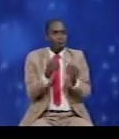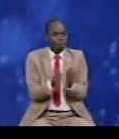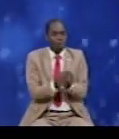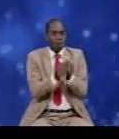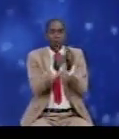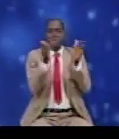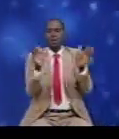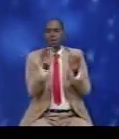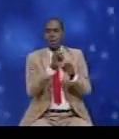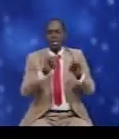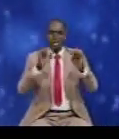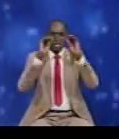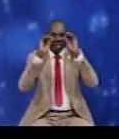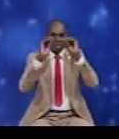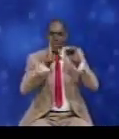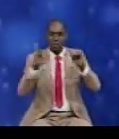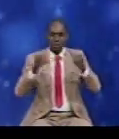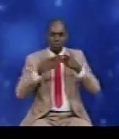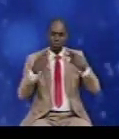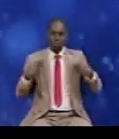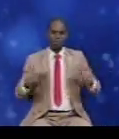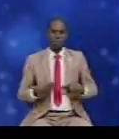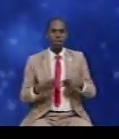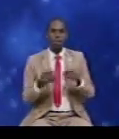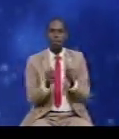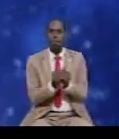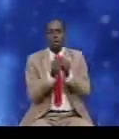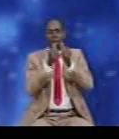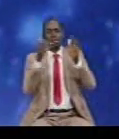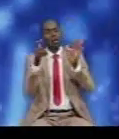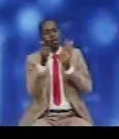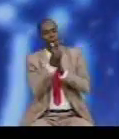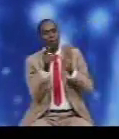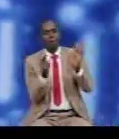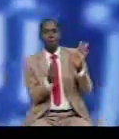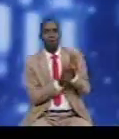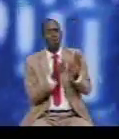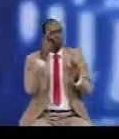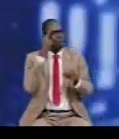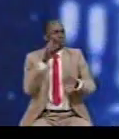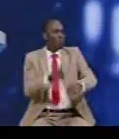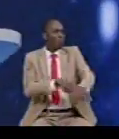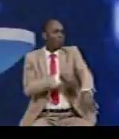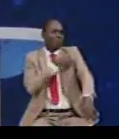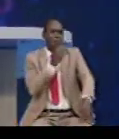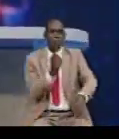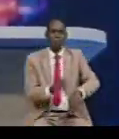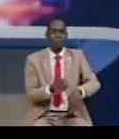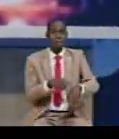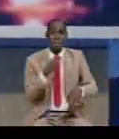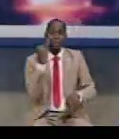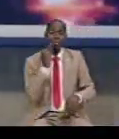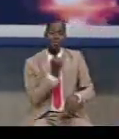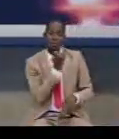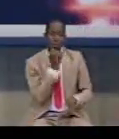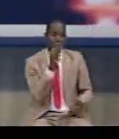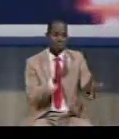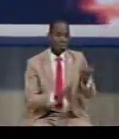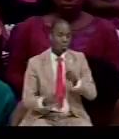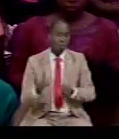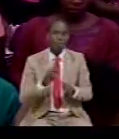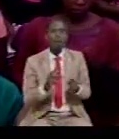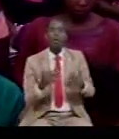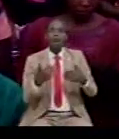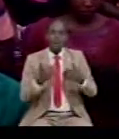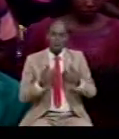teaching priest, and without law. It says, for a long time now, Israel, they had the